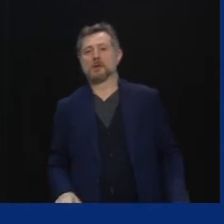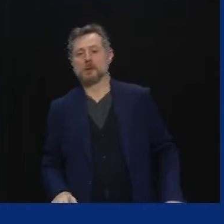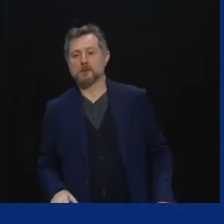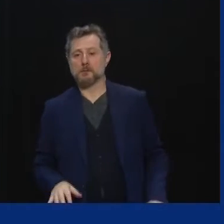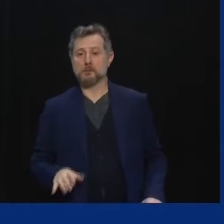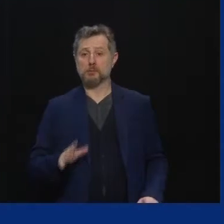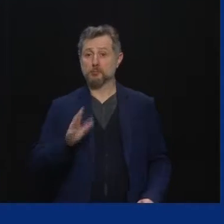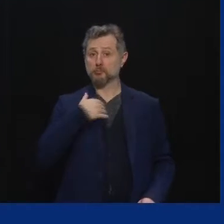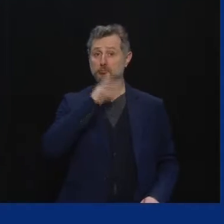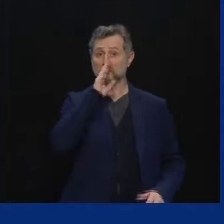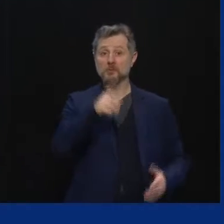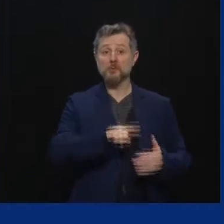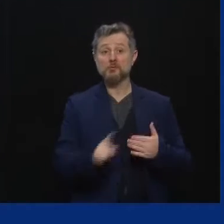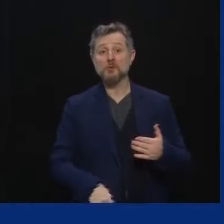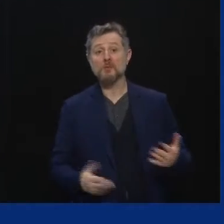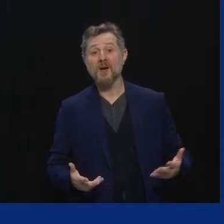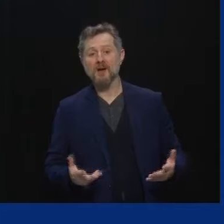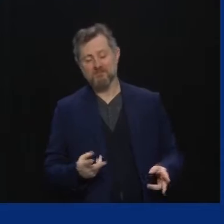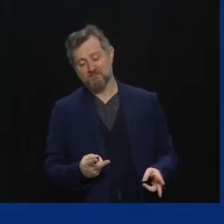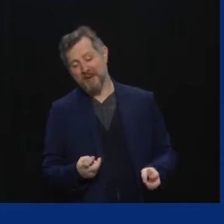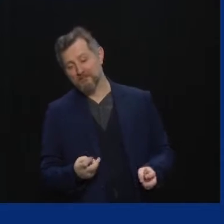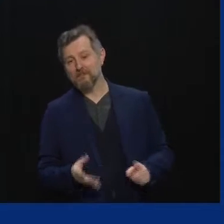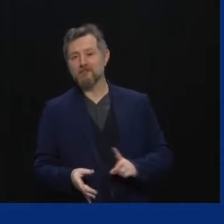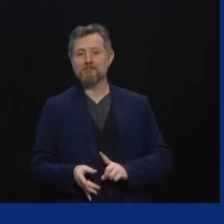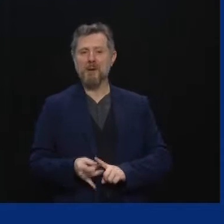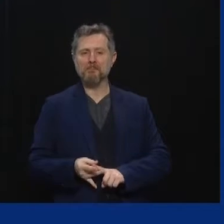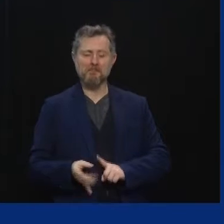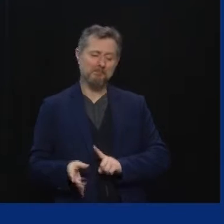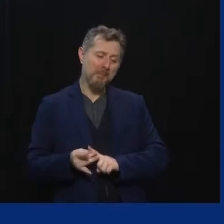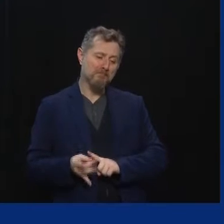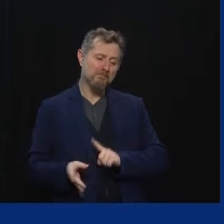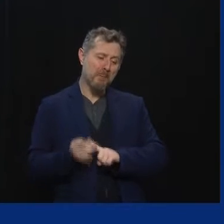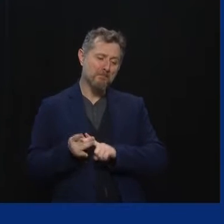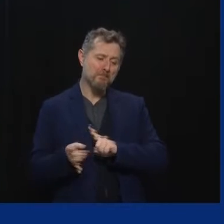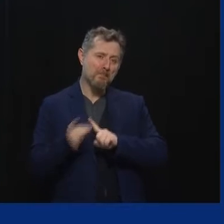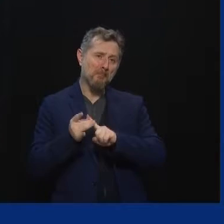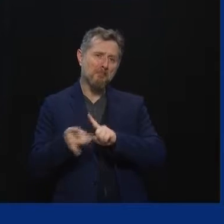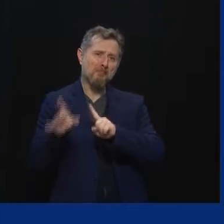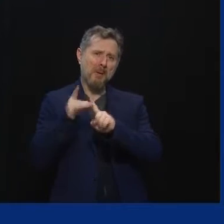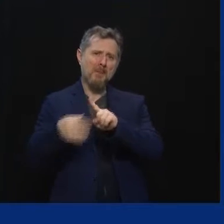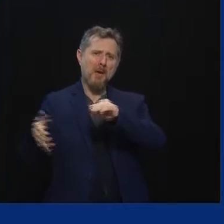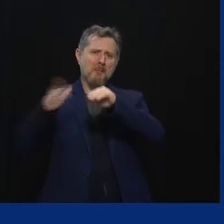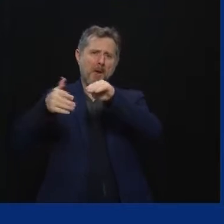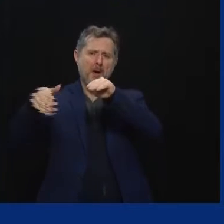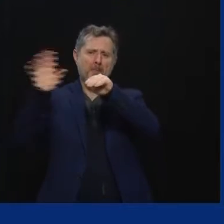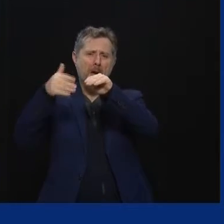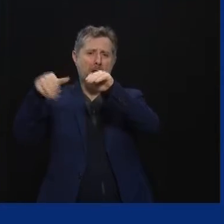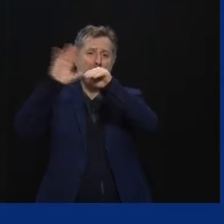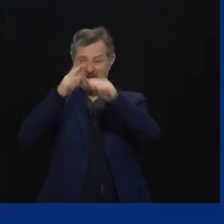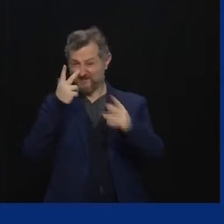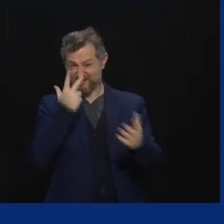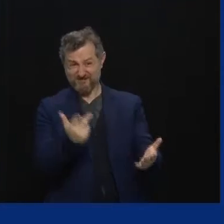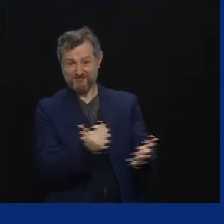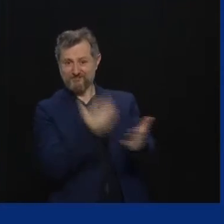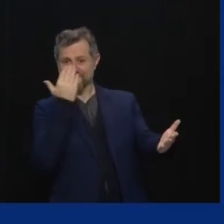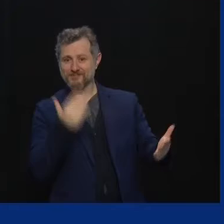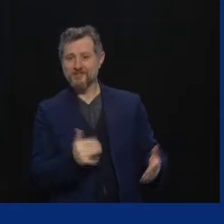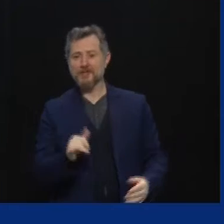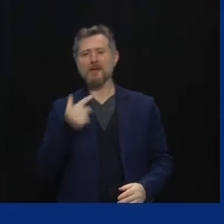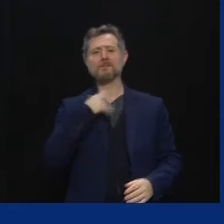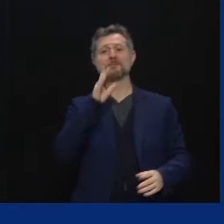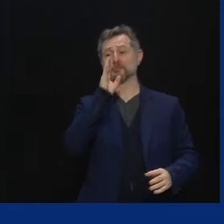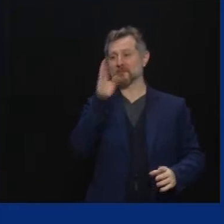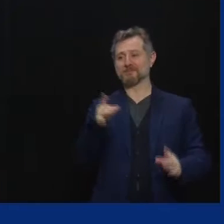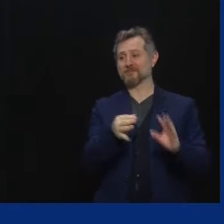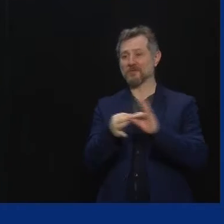a higher rate of individuals in those regions upstate, as well as it has a direct correlation to the number